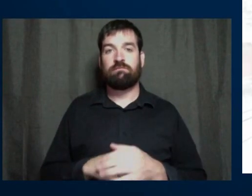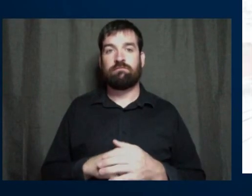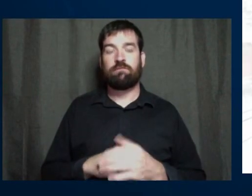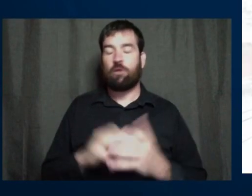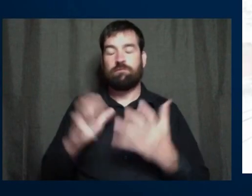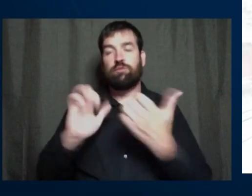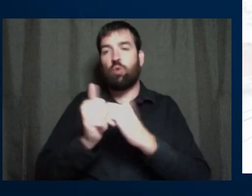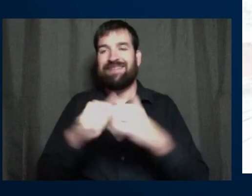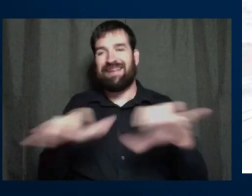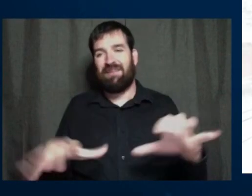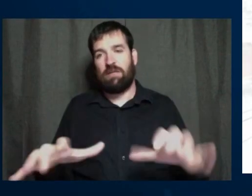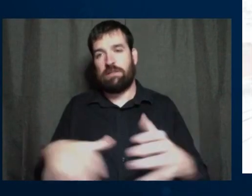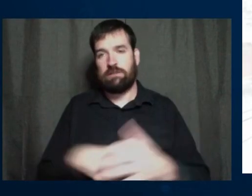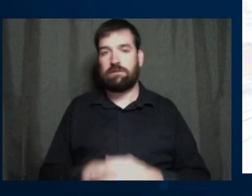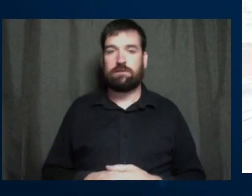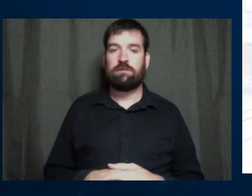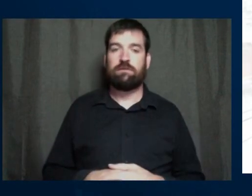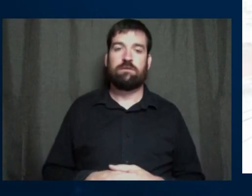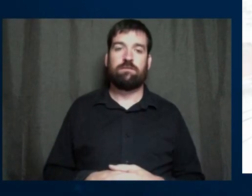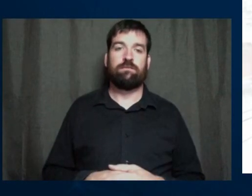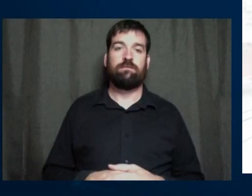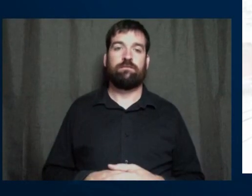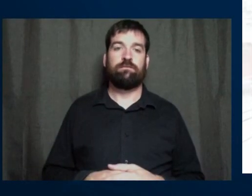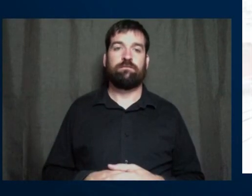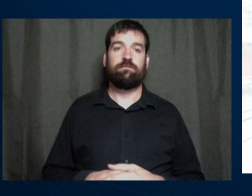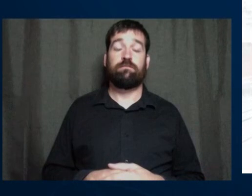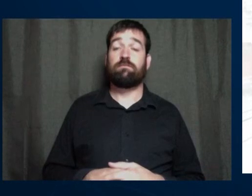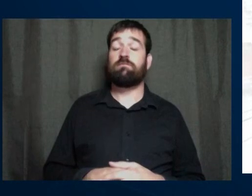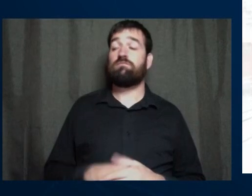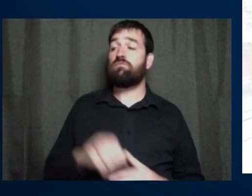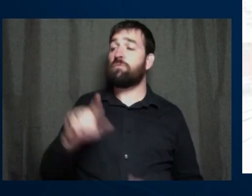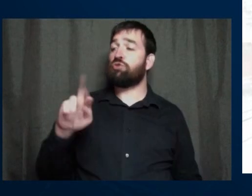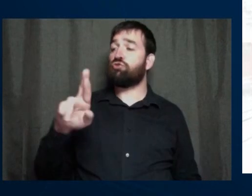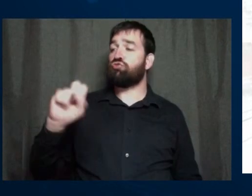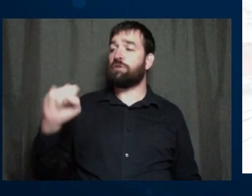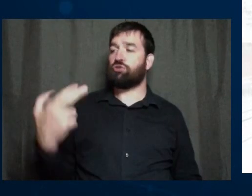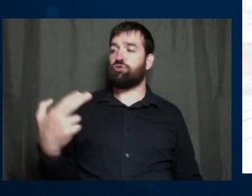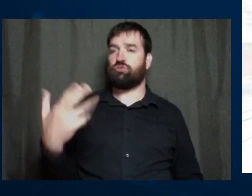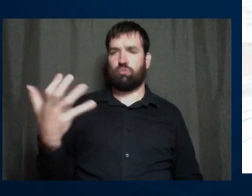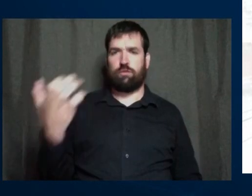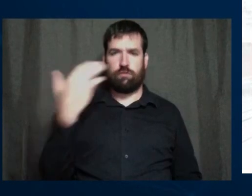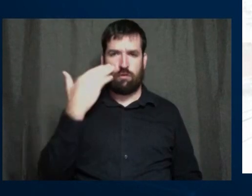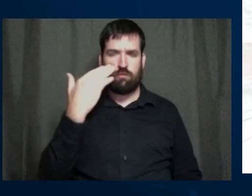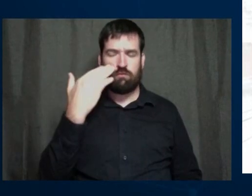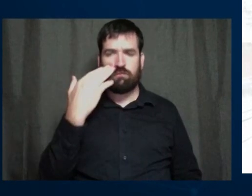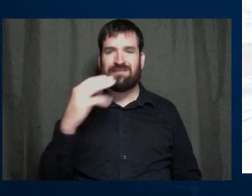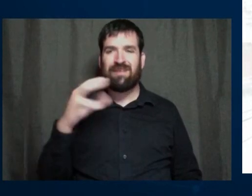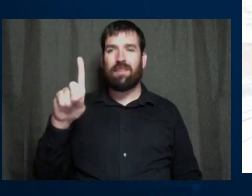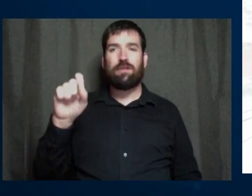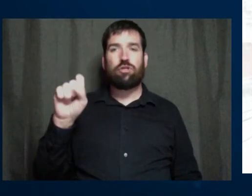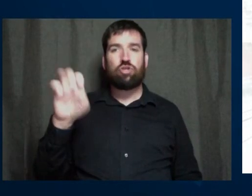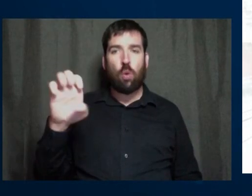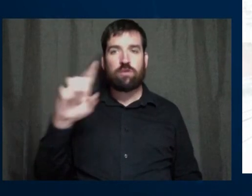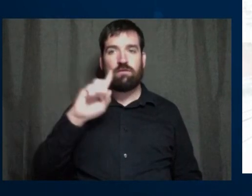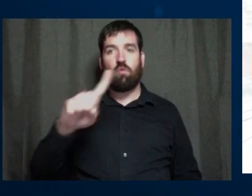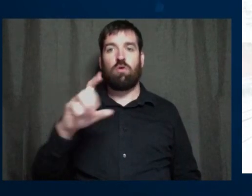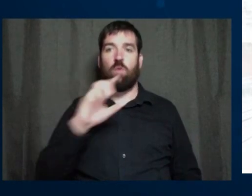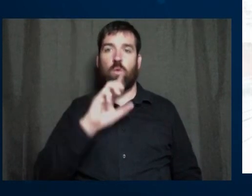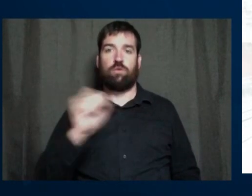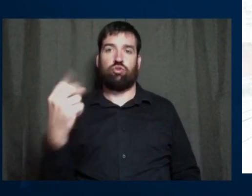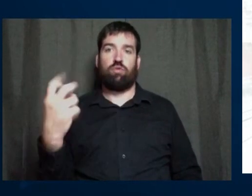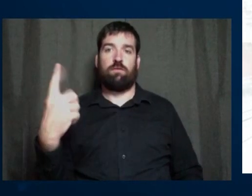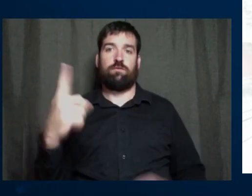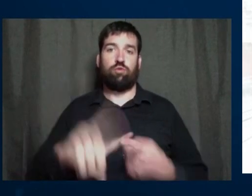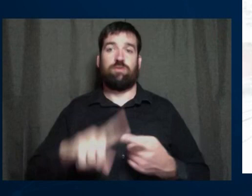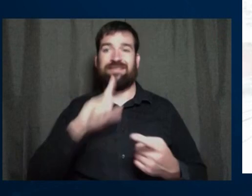sports activities. Yeah. Mm-hmm. Trish wants to know, do you think the dosage for 12 to 16-year-olds will be adjusted since they have learned that the